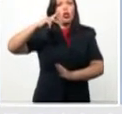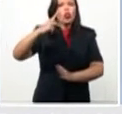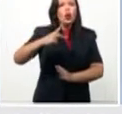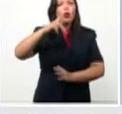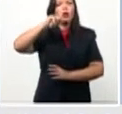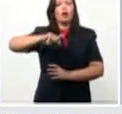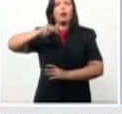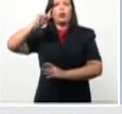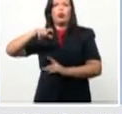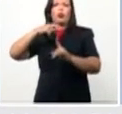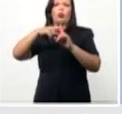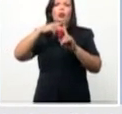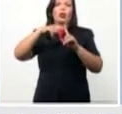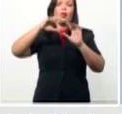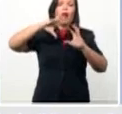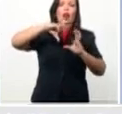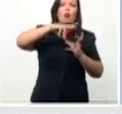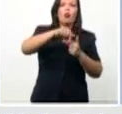with